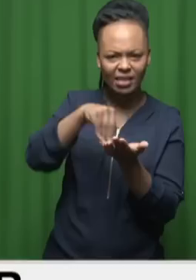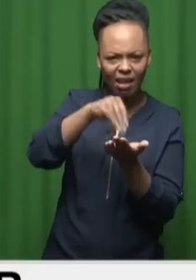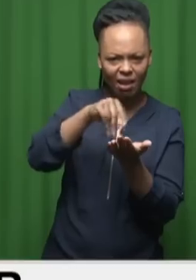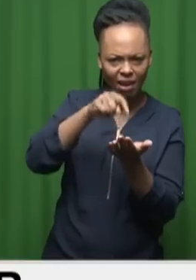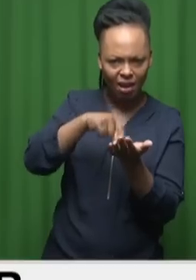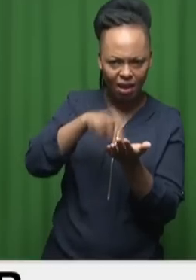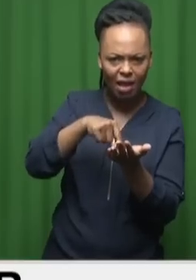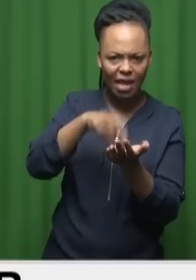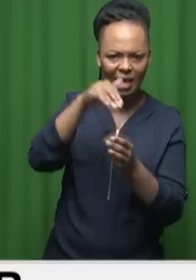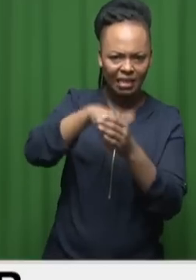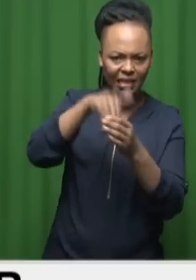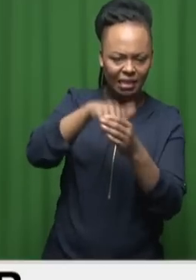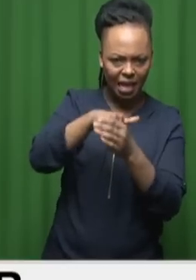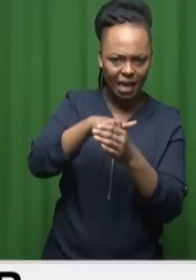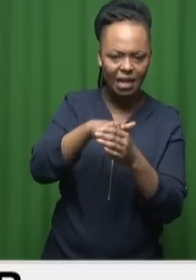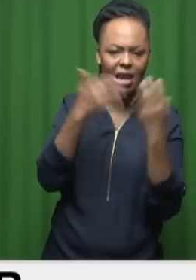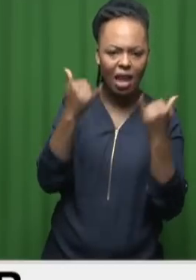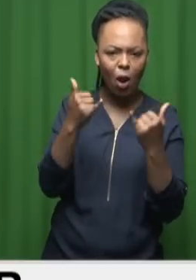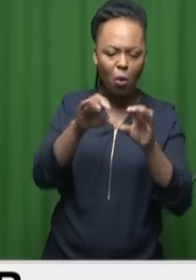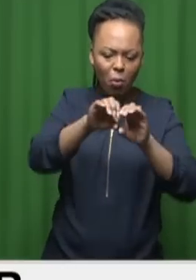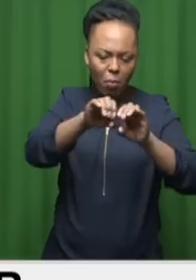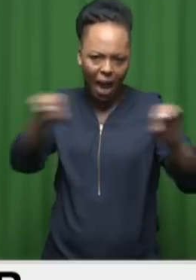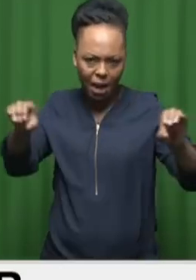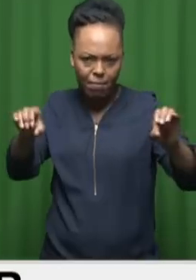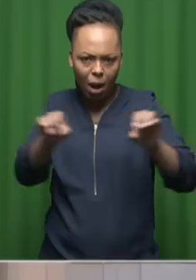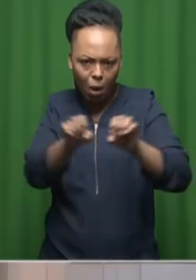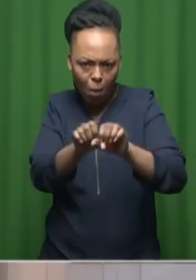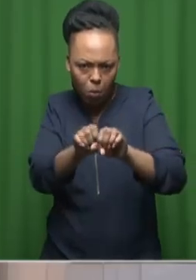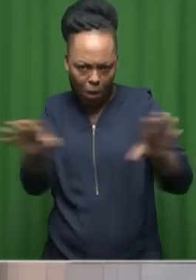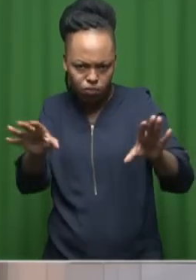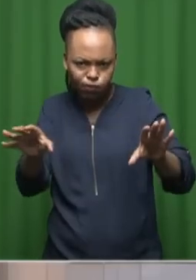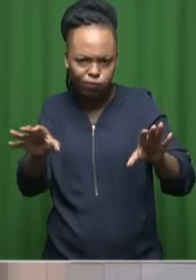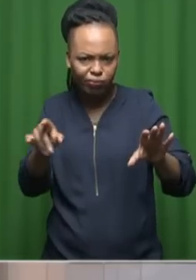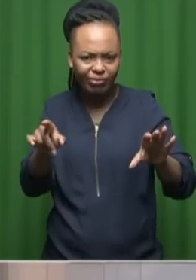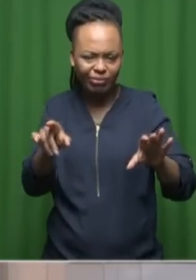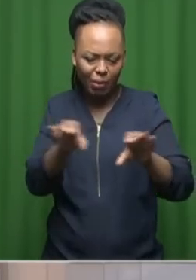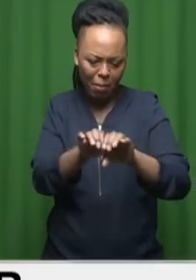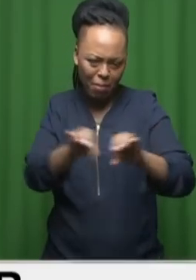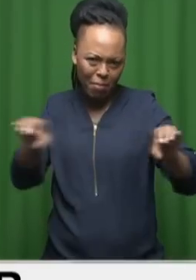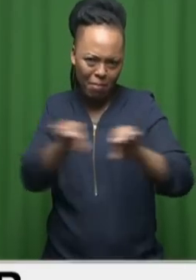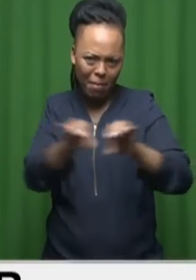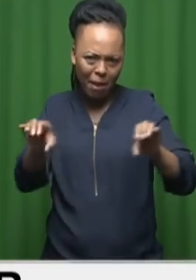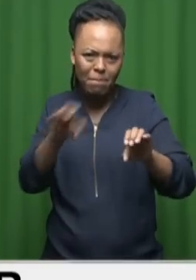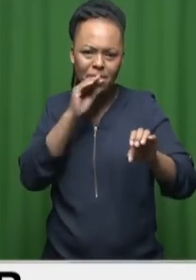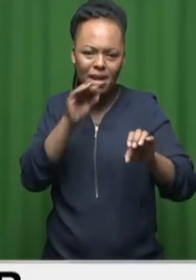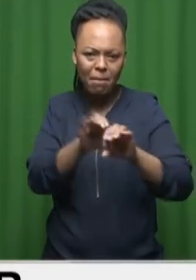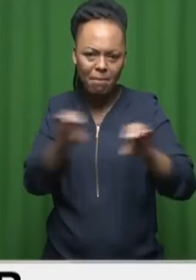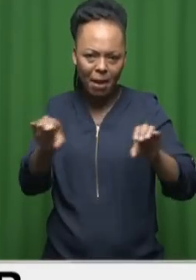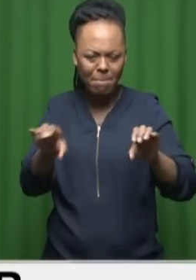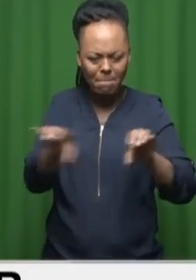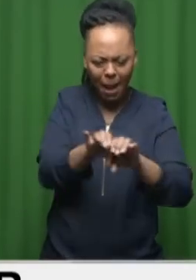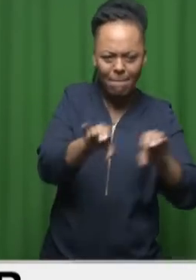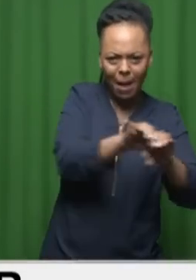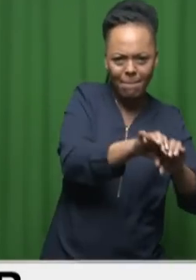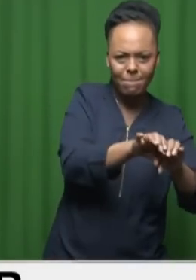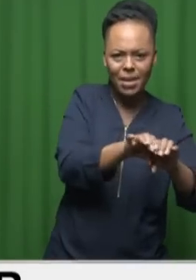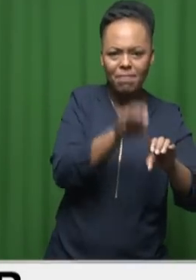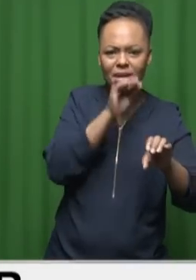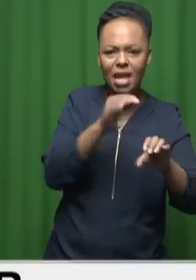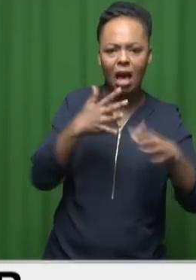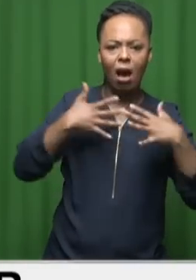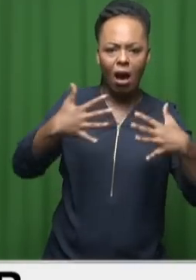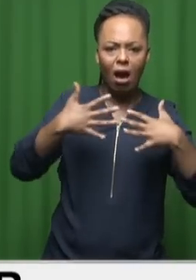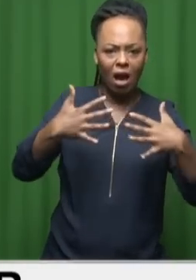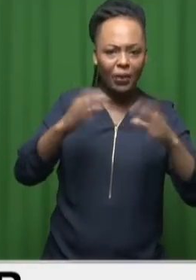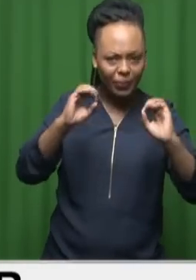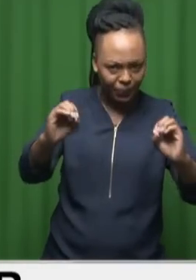it's clogged up the pipes, like cholesterol, if you like. So Tutuka, to a certain extent, is suffering from cholesterol, in